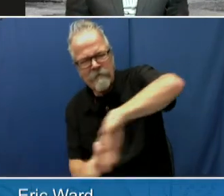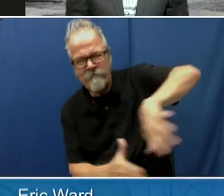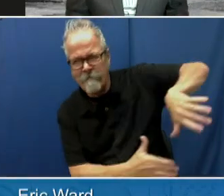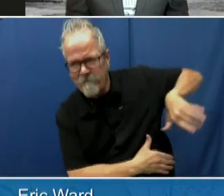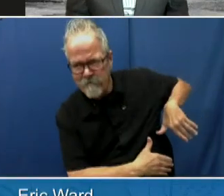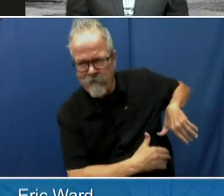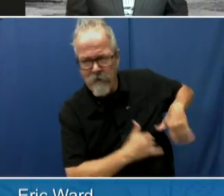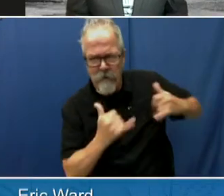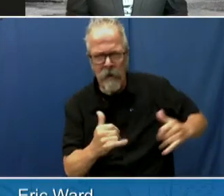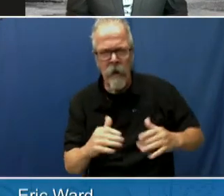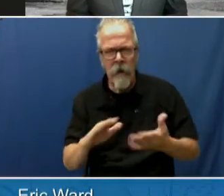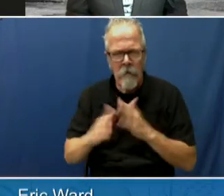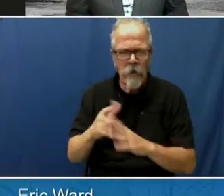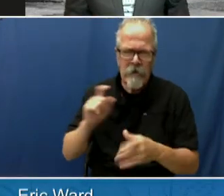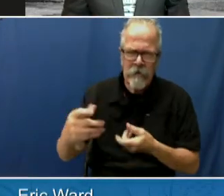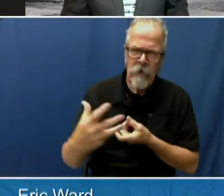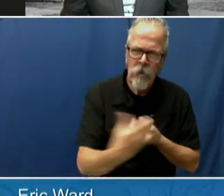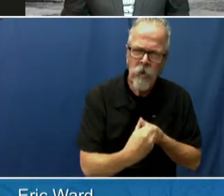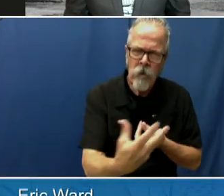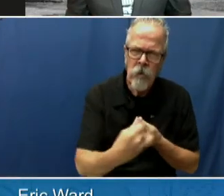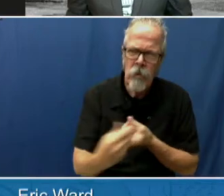lasting.